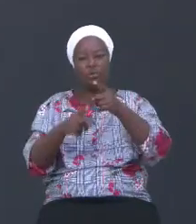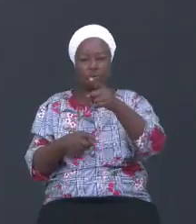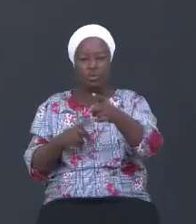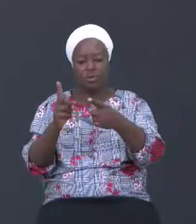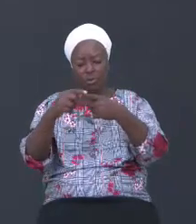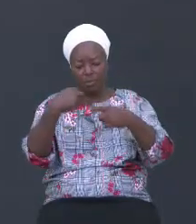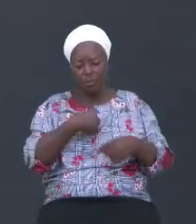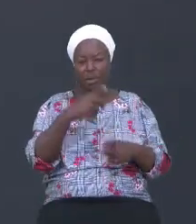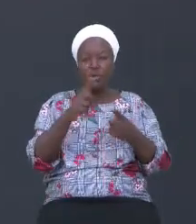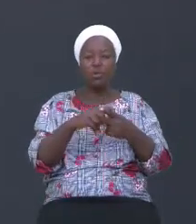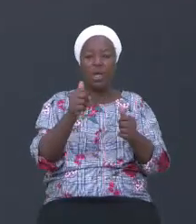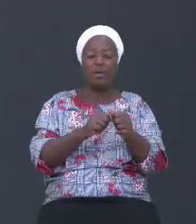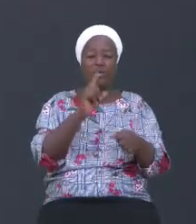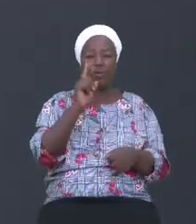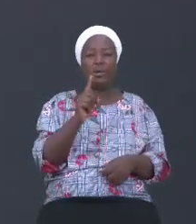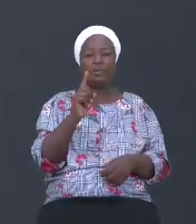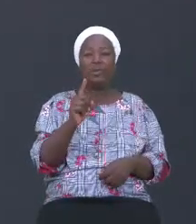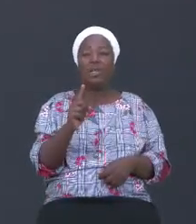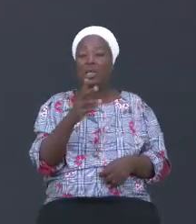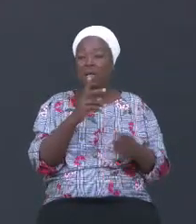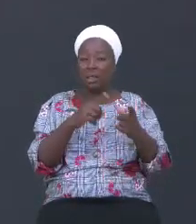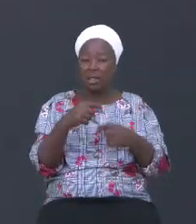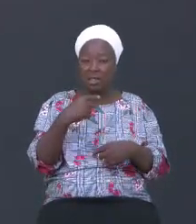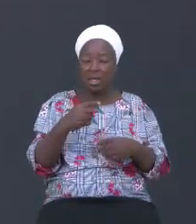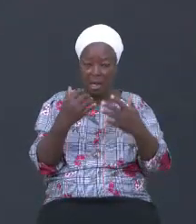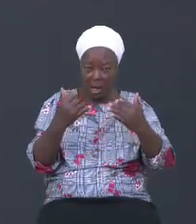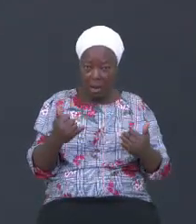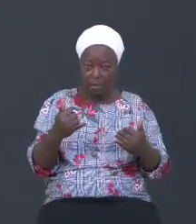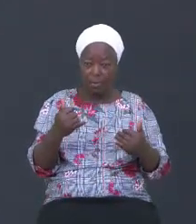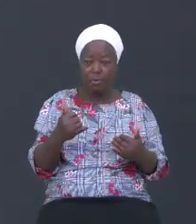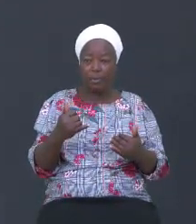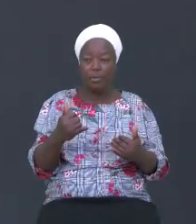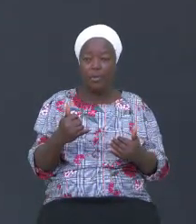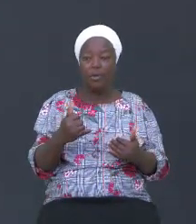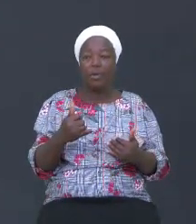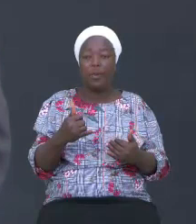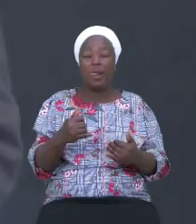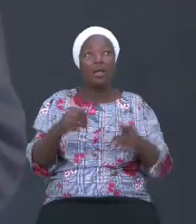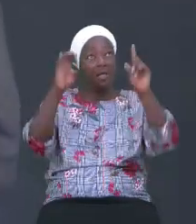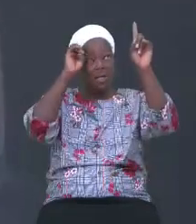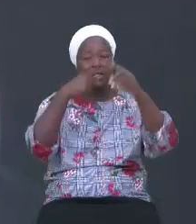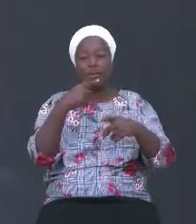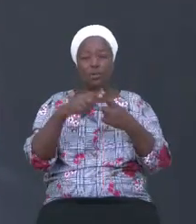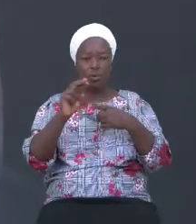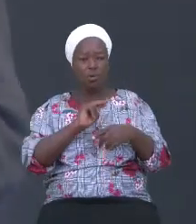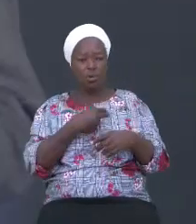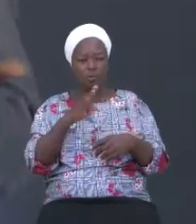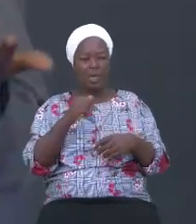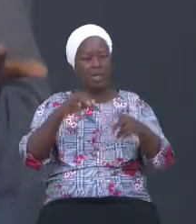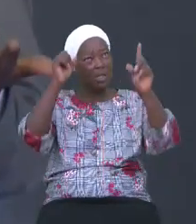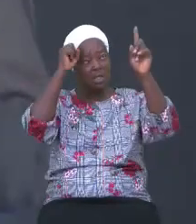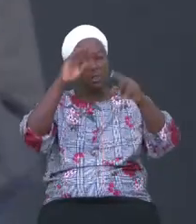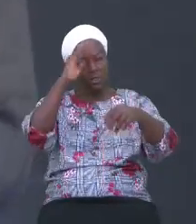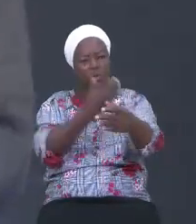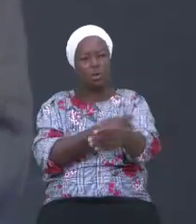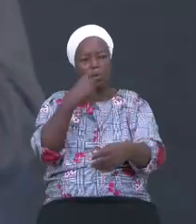me, unto everyone. He says, now. He speaks to us by his Son, whom he